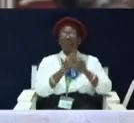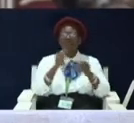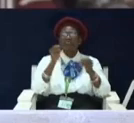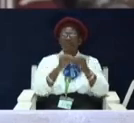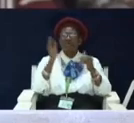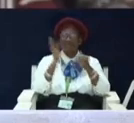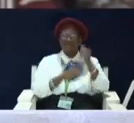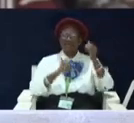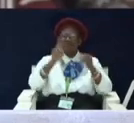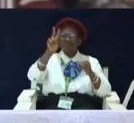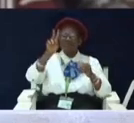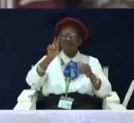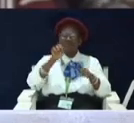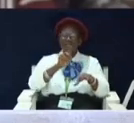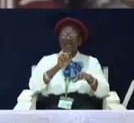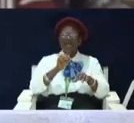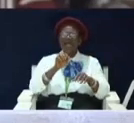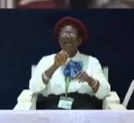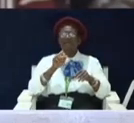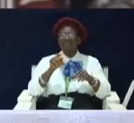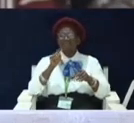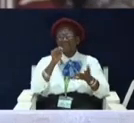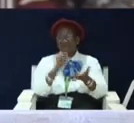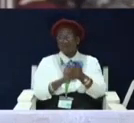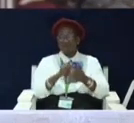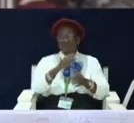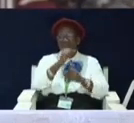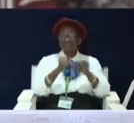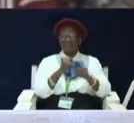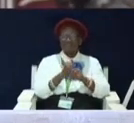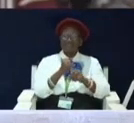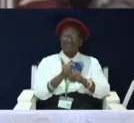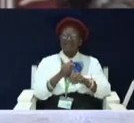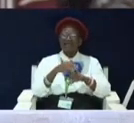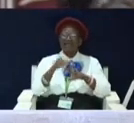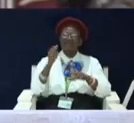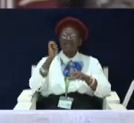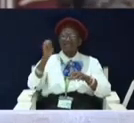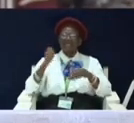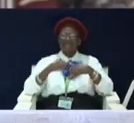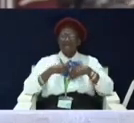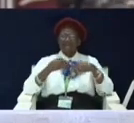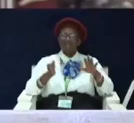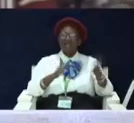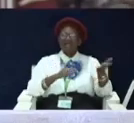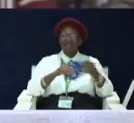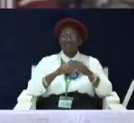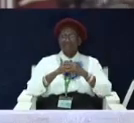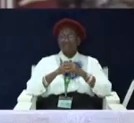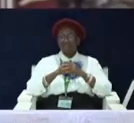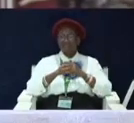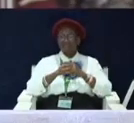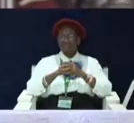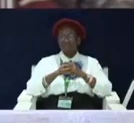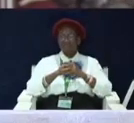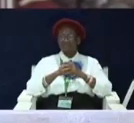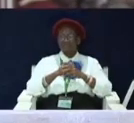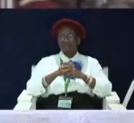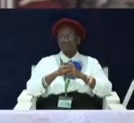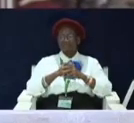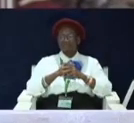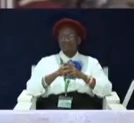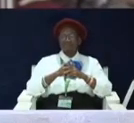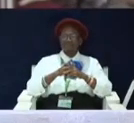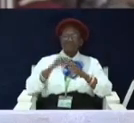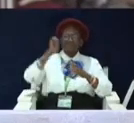je pe itan re sin jere okan fun Olorun leyin igba egberun meji odun. He had three